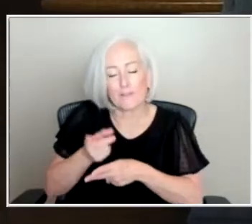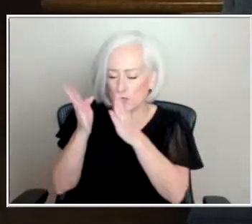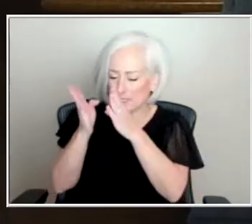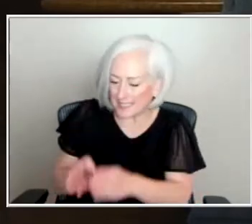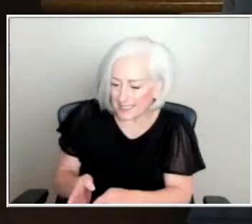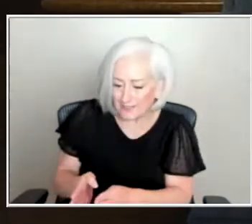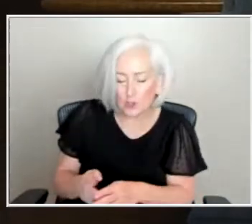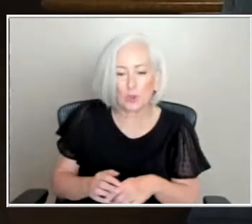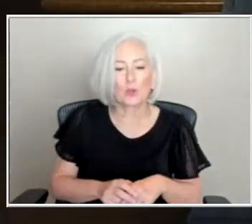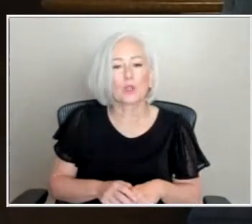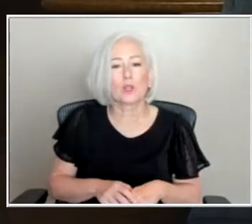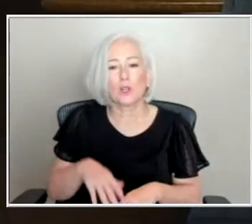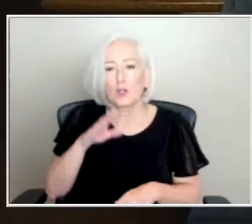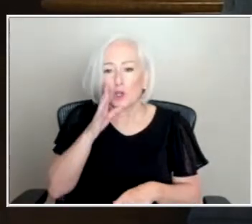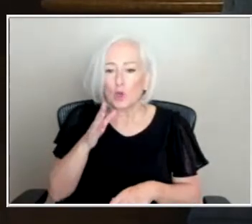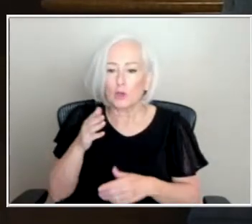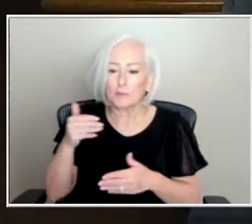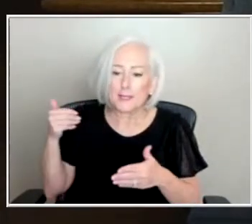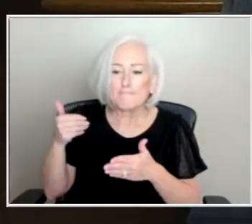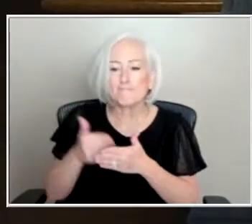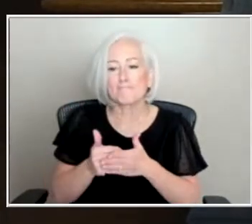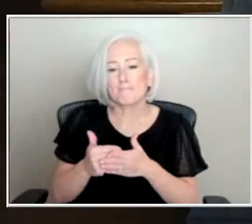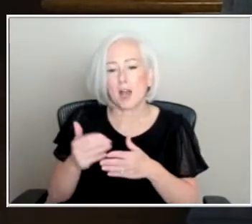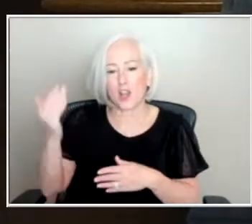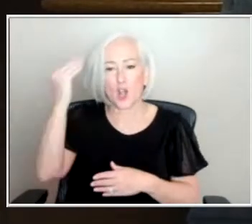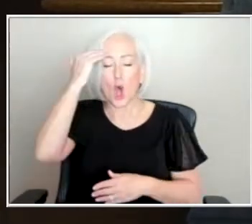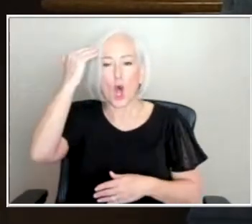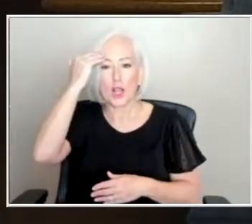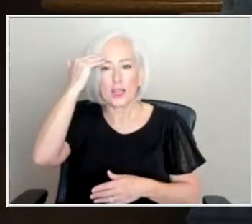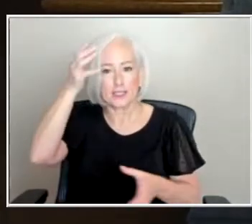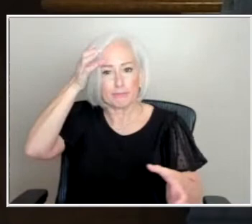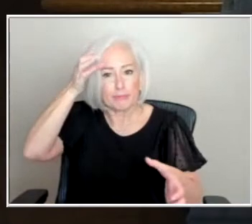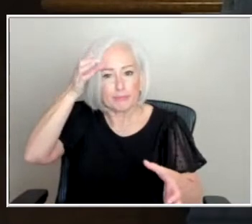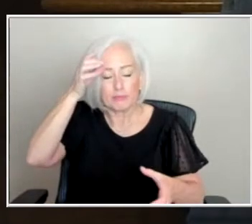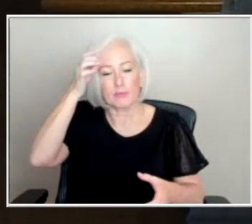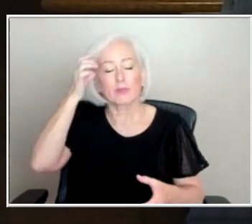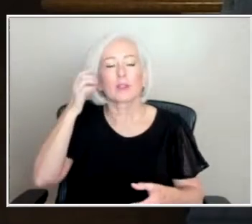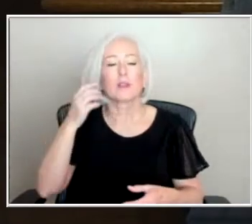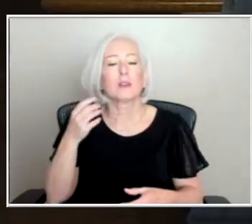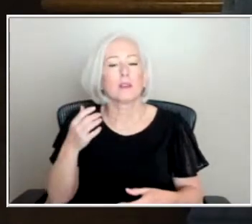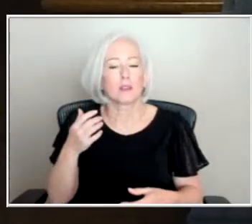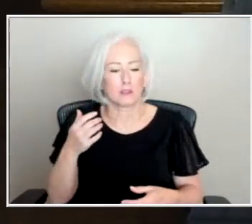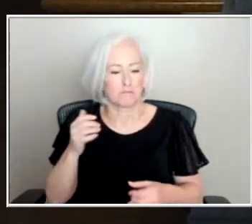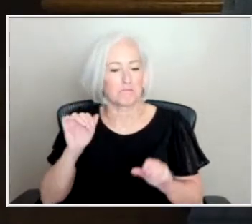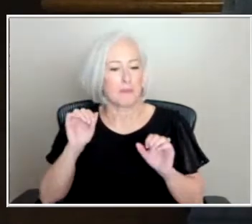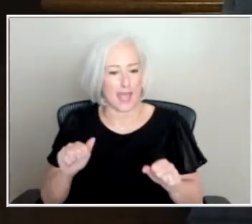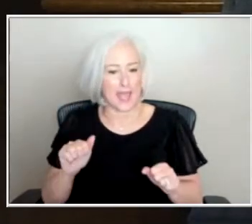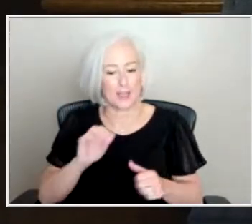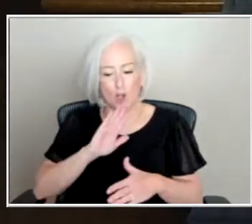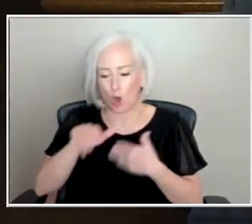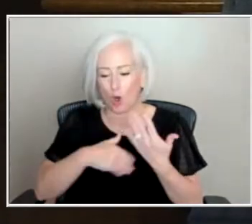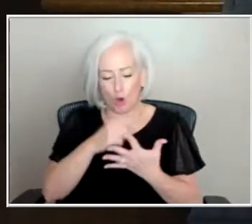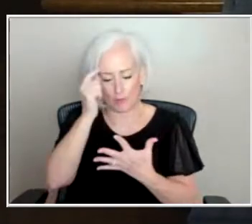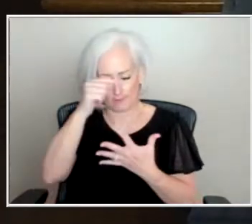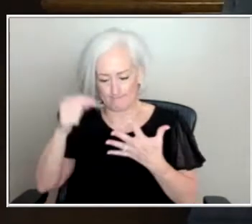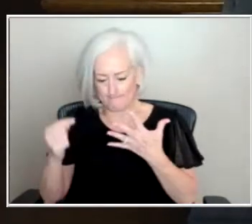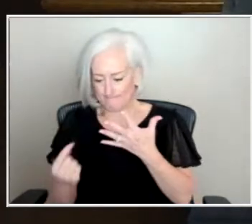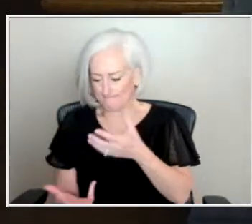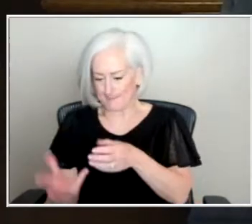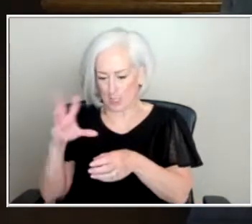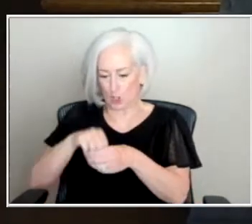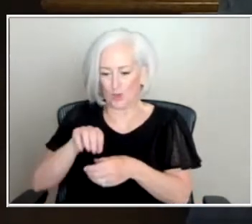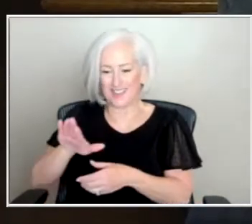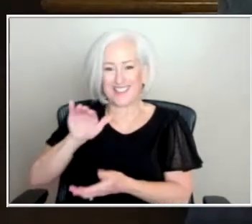individual, that's going to be cutting edge in their knowledge, and to be able to be all the perfect things that you would want out of your